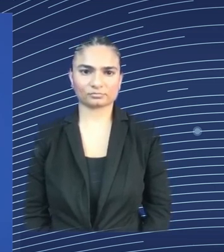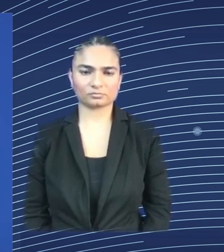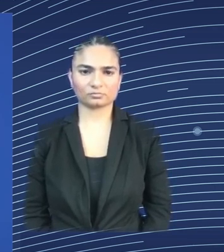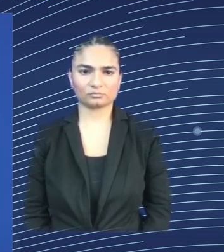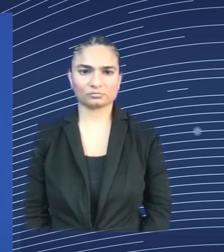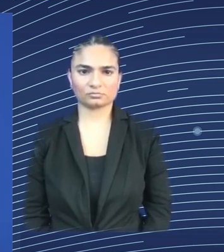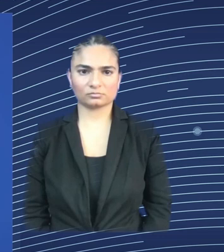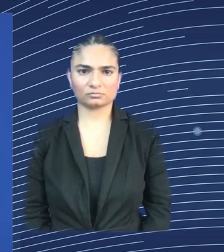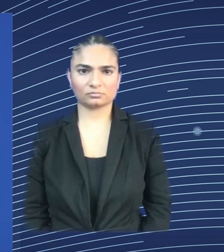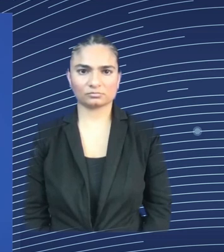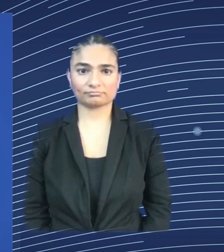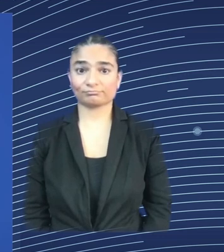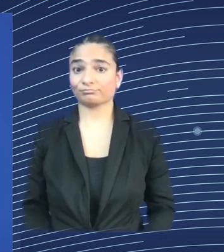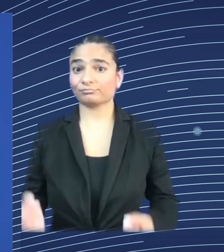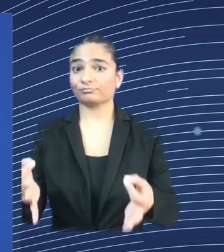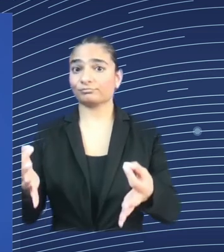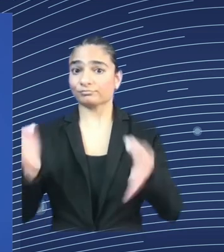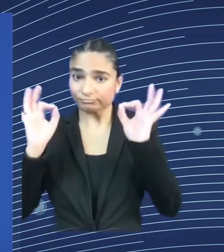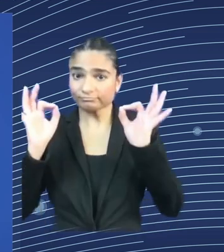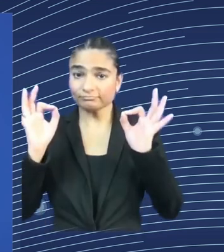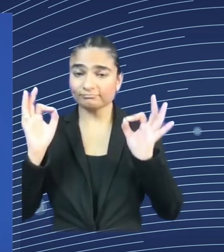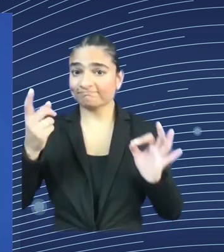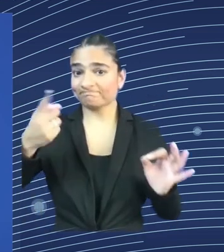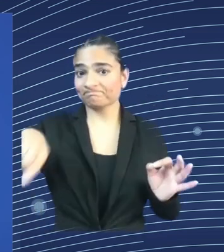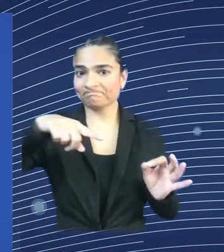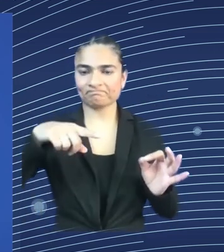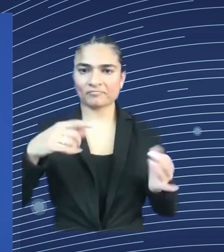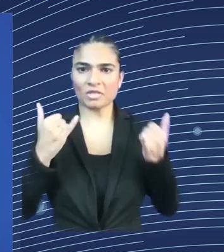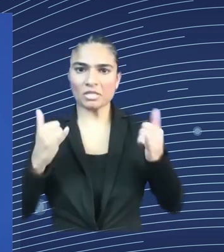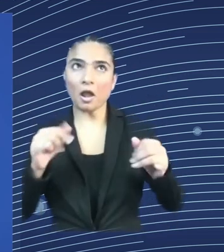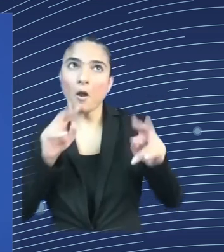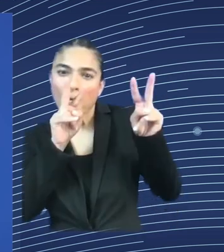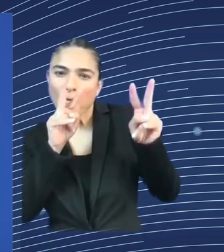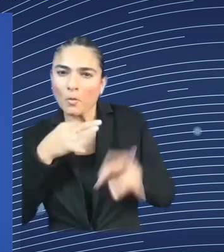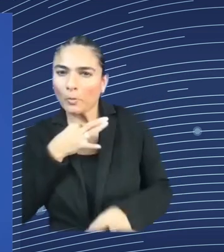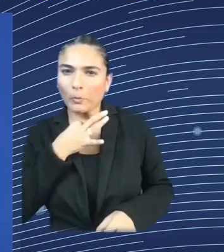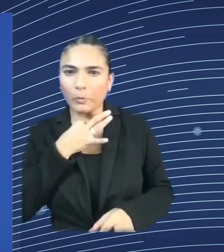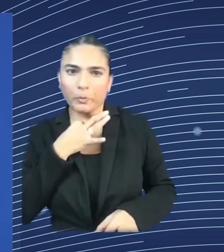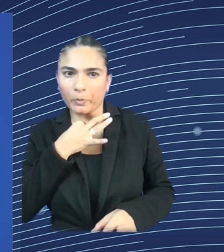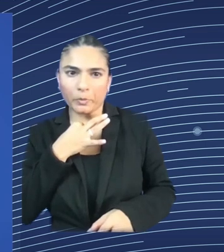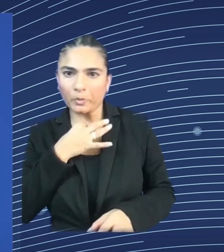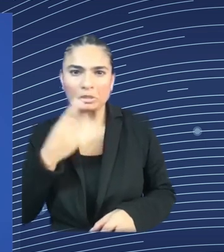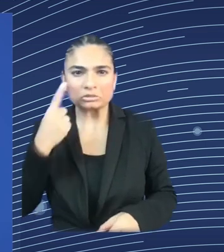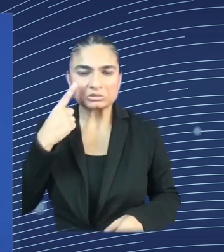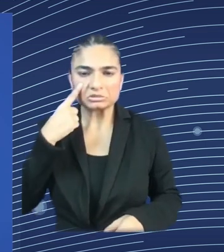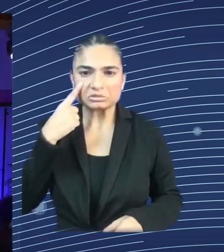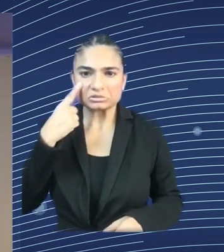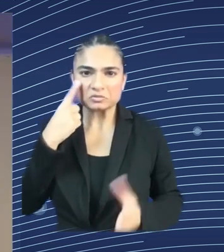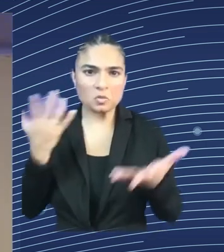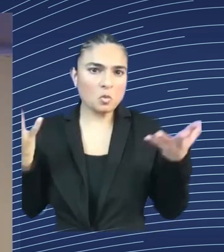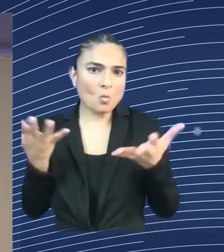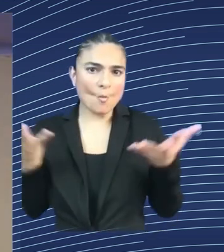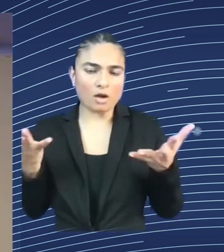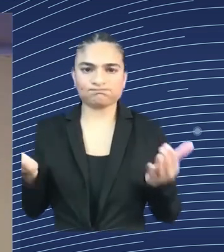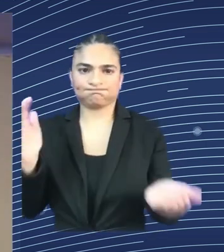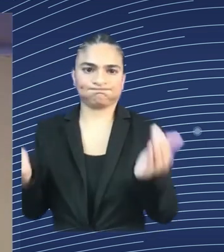the result as in comparison to our first poll. So it seems that the attitude has become more positive as a result of the